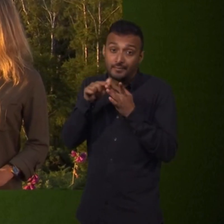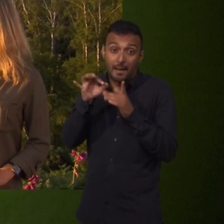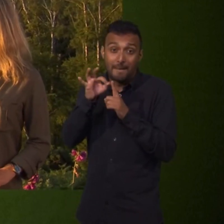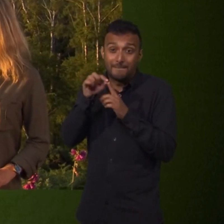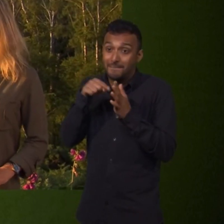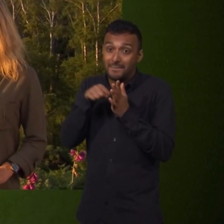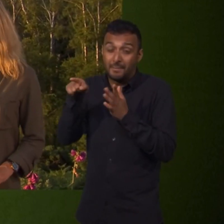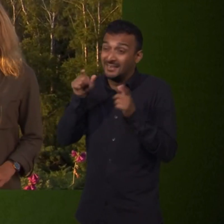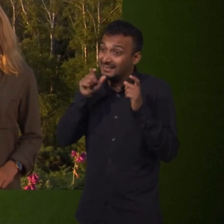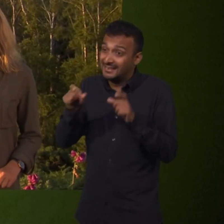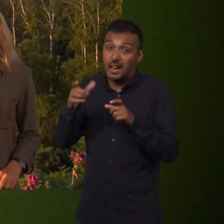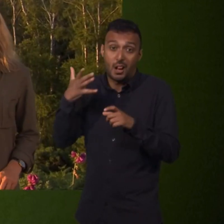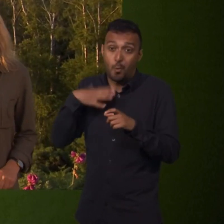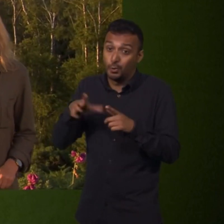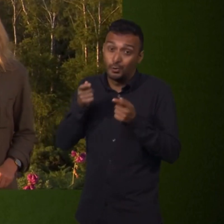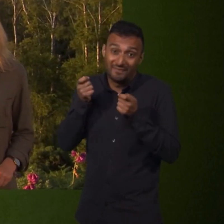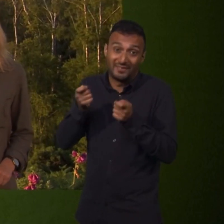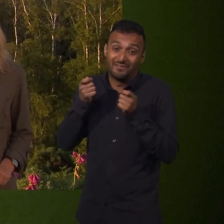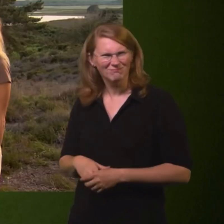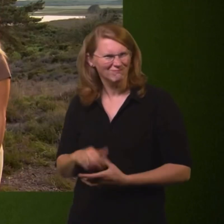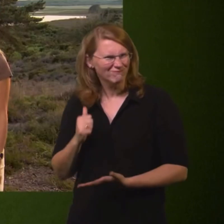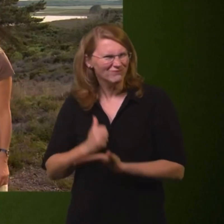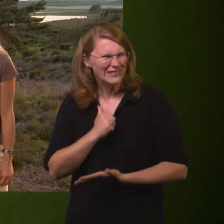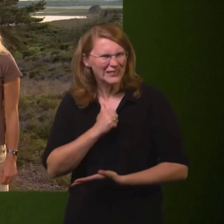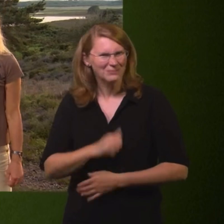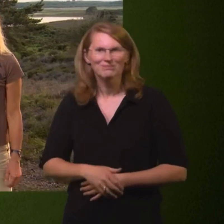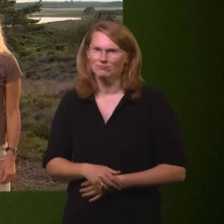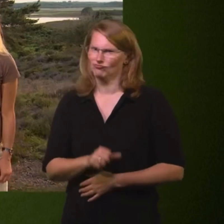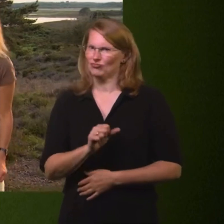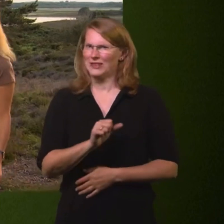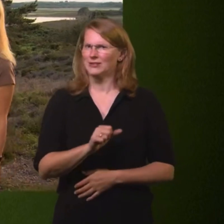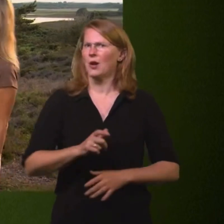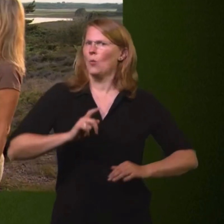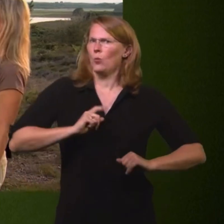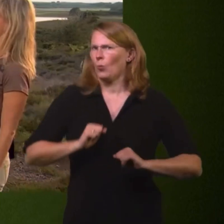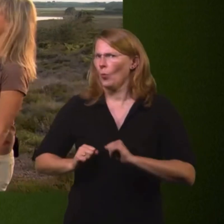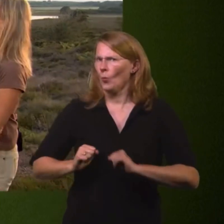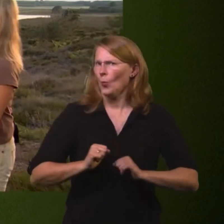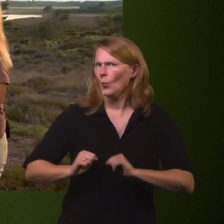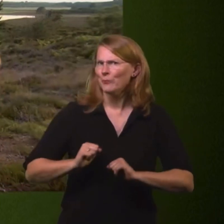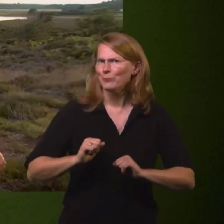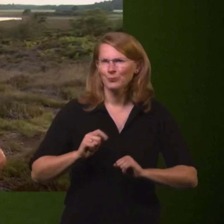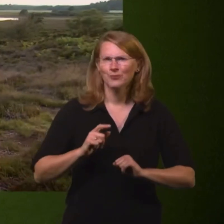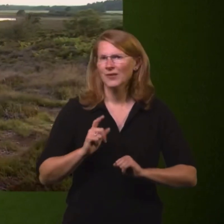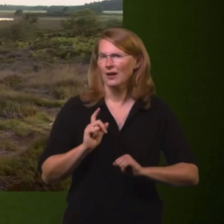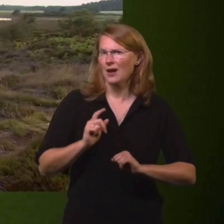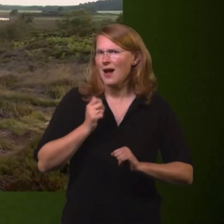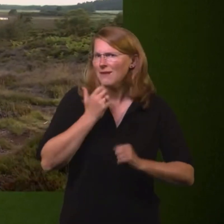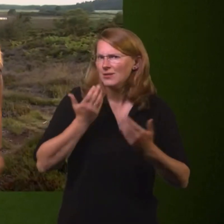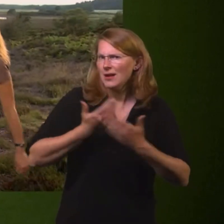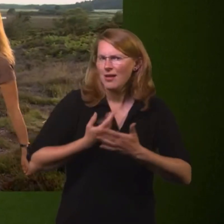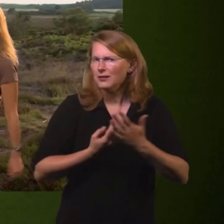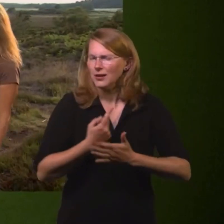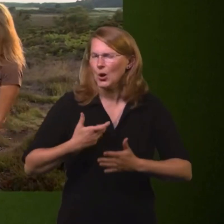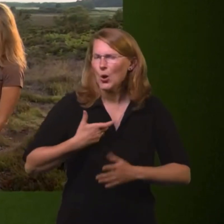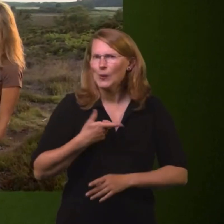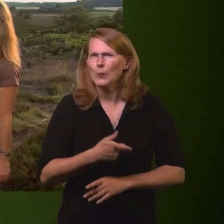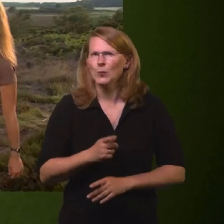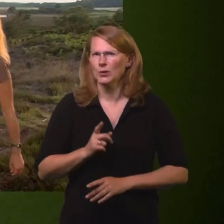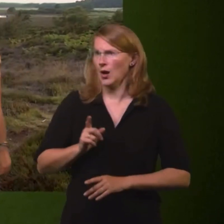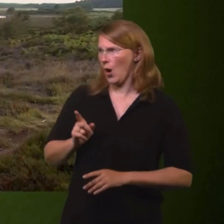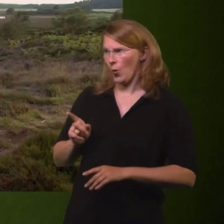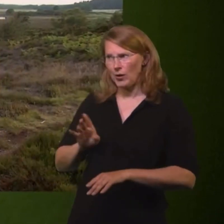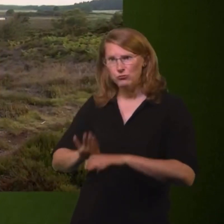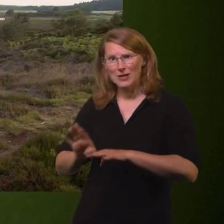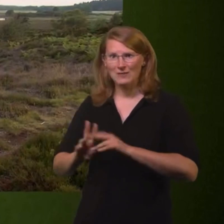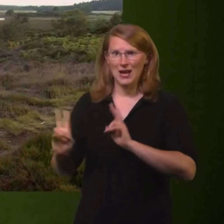the cuckoos. It is a mad photo, that, isn't it? How about a... I'm going to do it every night just to annoy you. Are you practising for Glastonbury? You like the